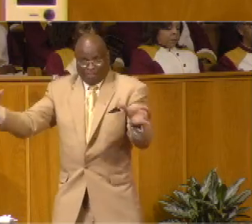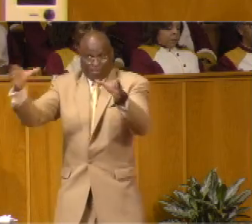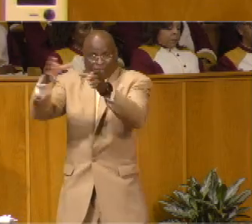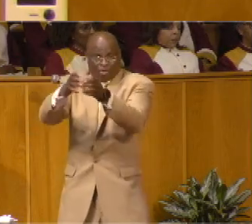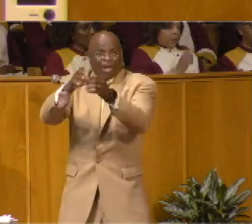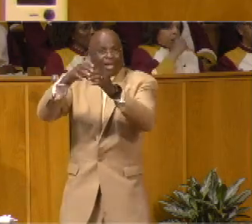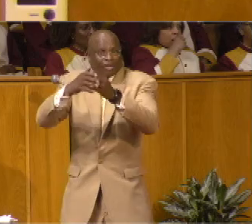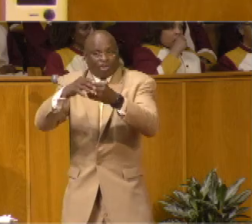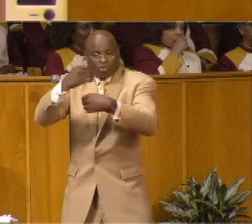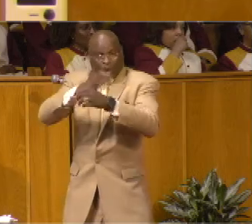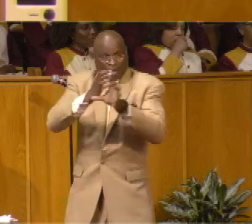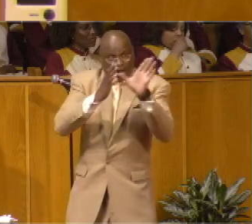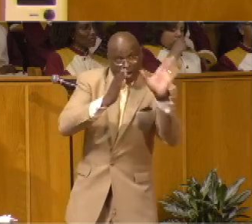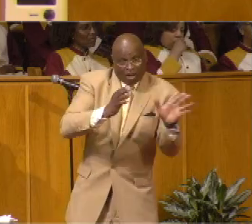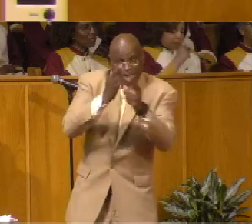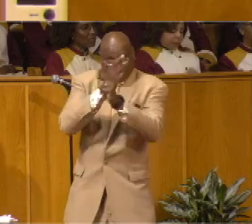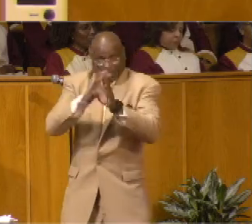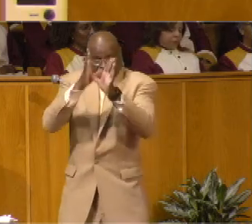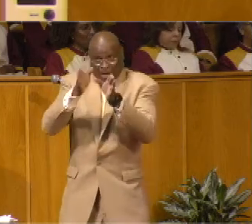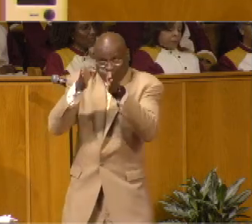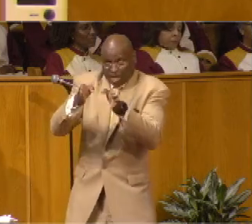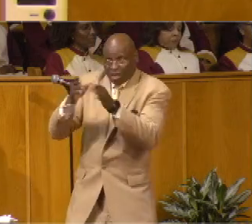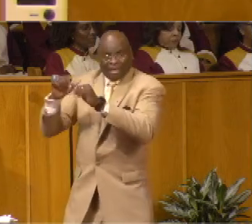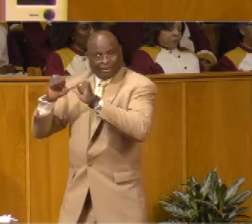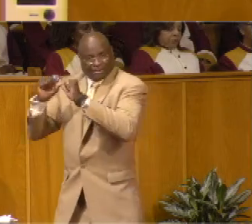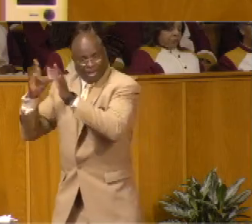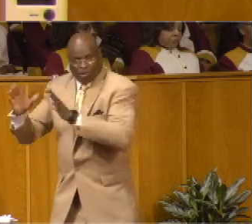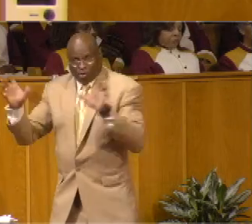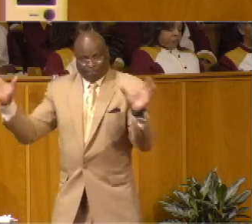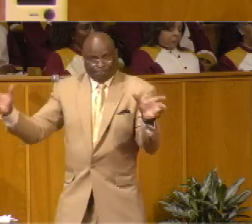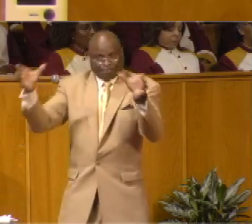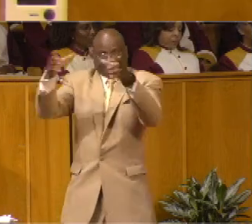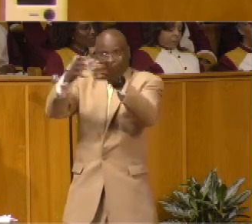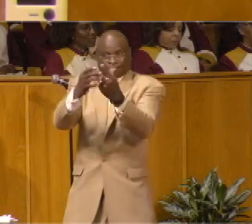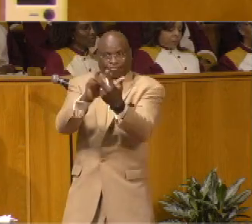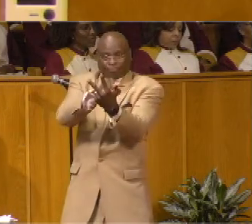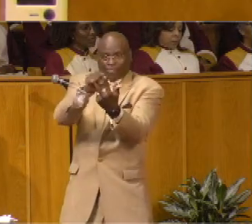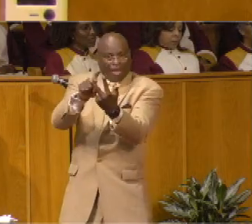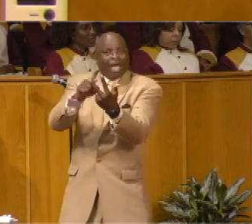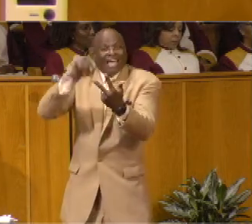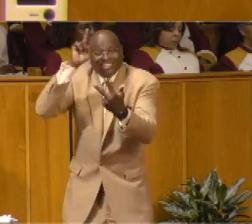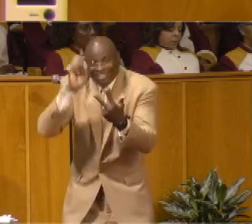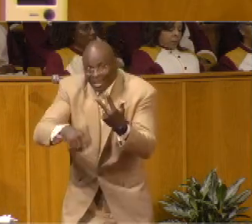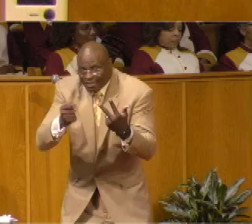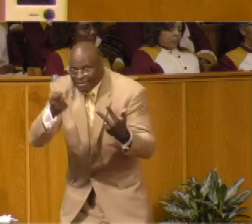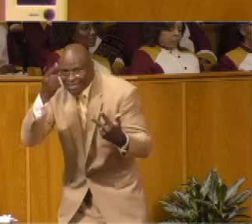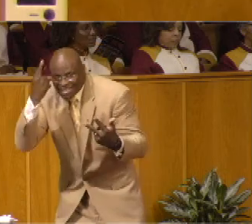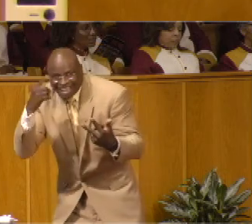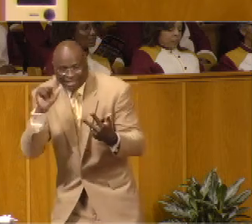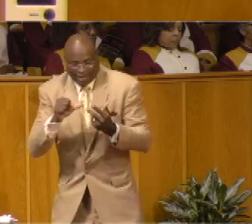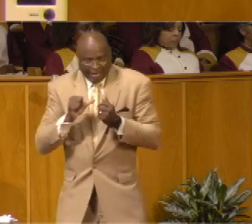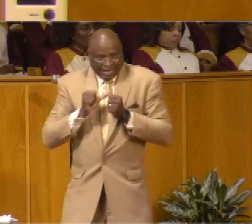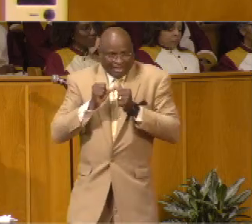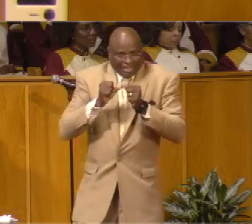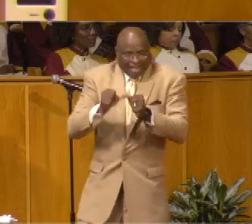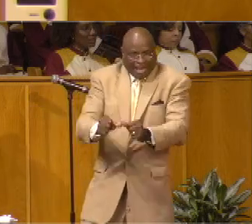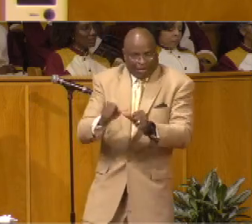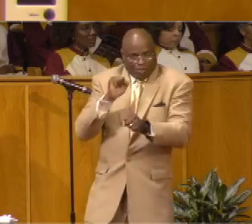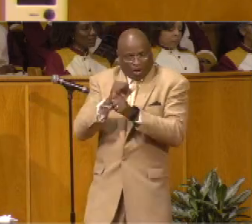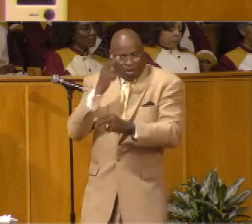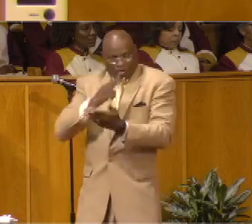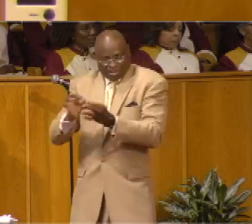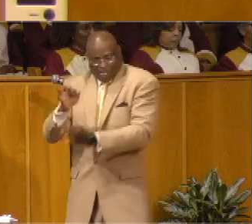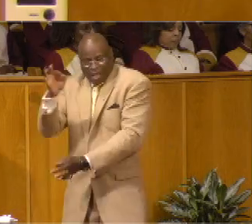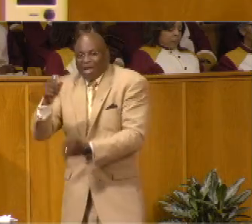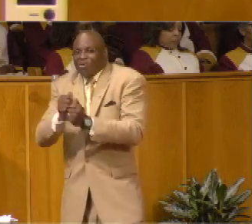as Creator, Redeemer, and Sustainer. You can't understand the sustaining work of the Holy